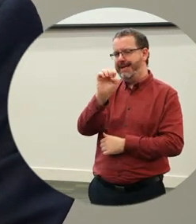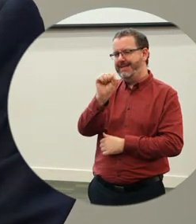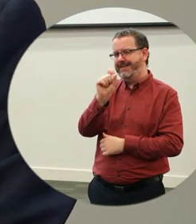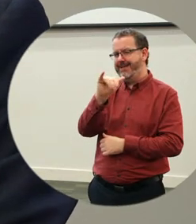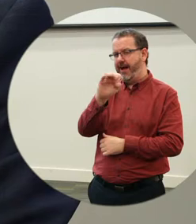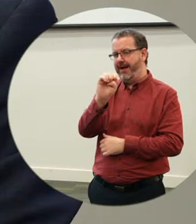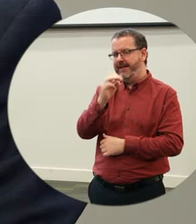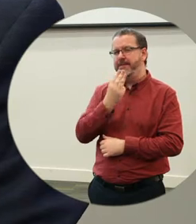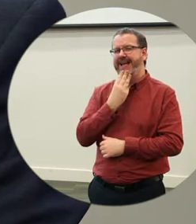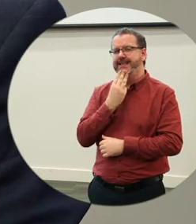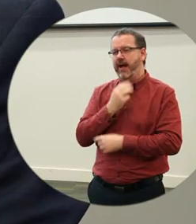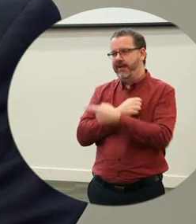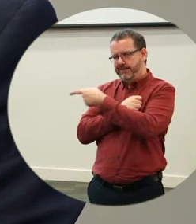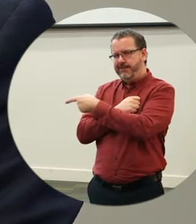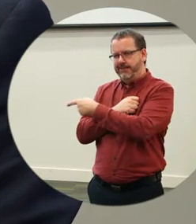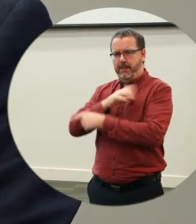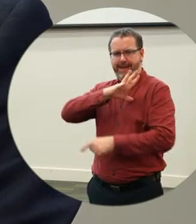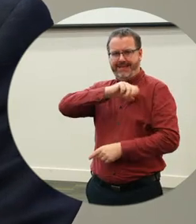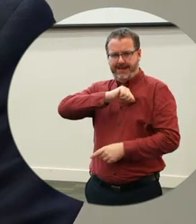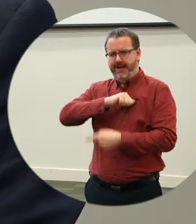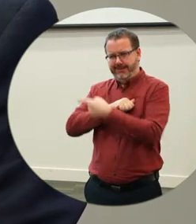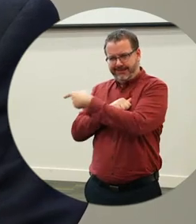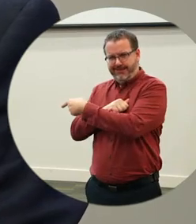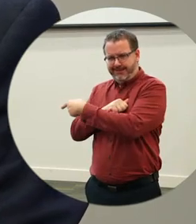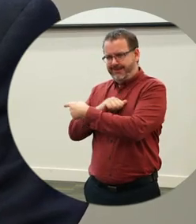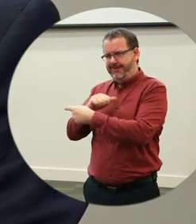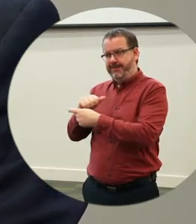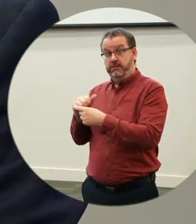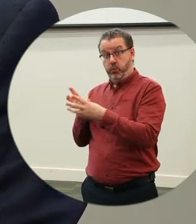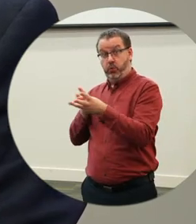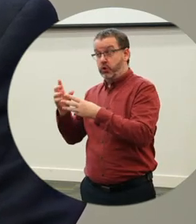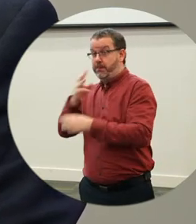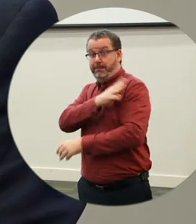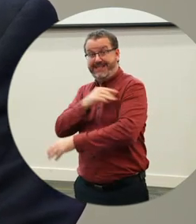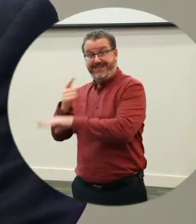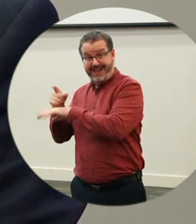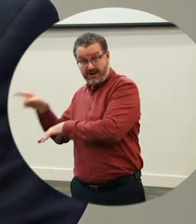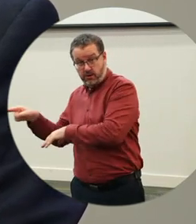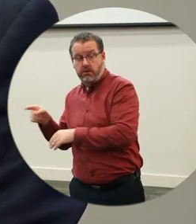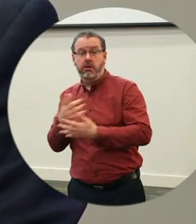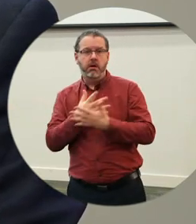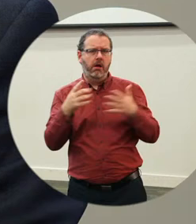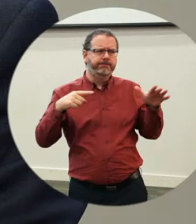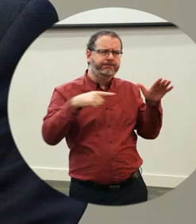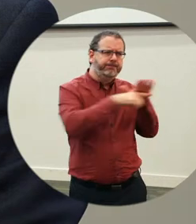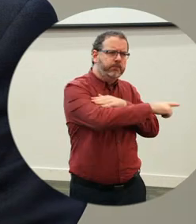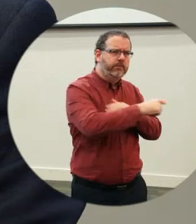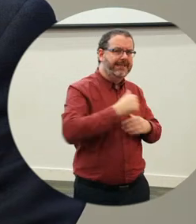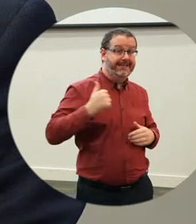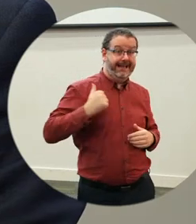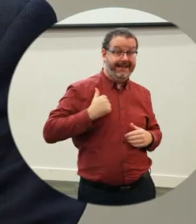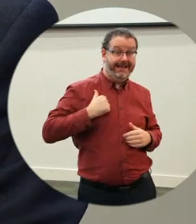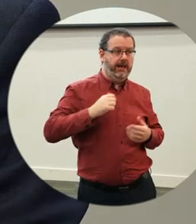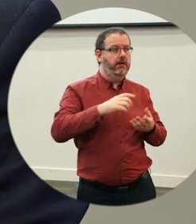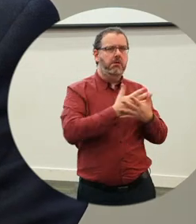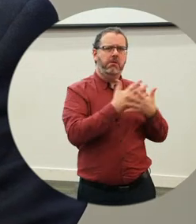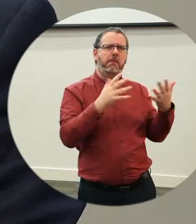police. A lot of them went to Canada, and a big proportion of them became